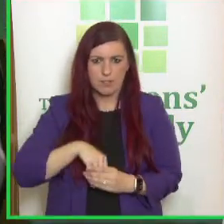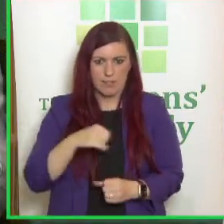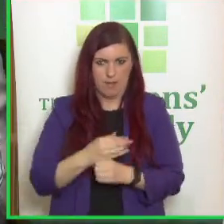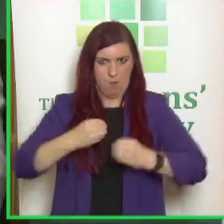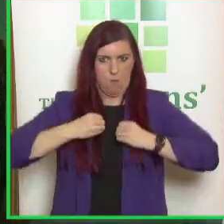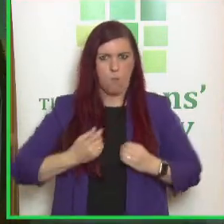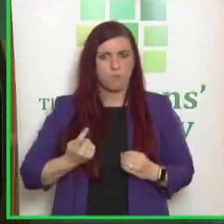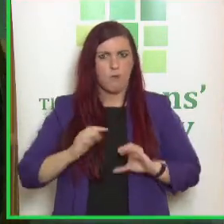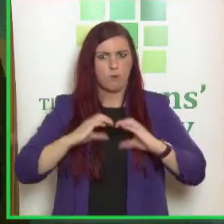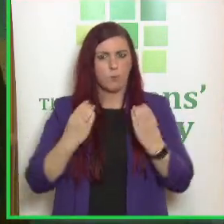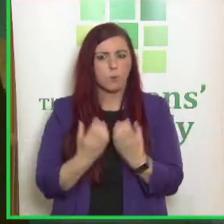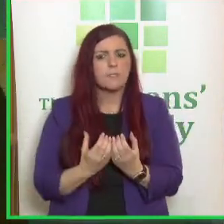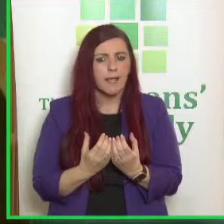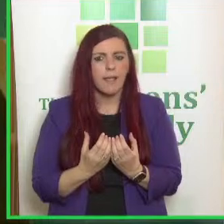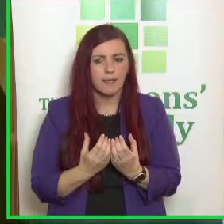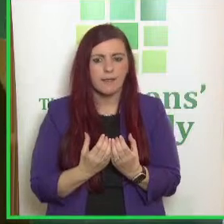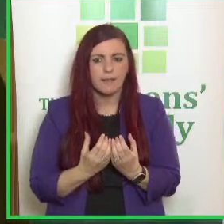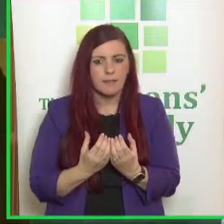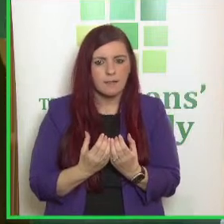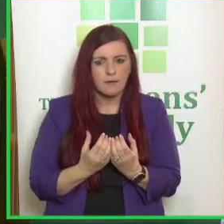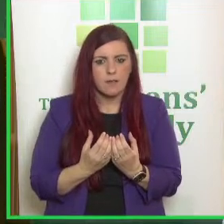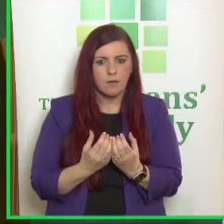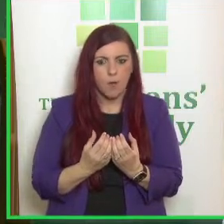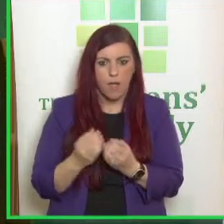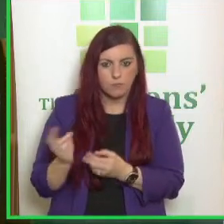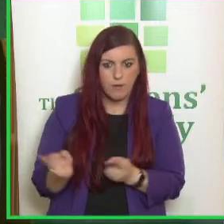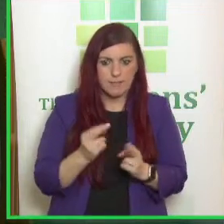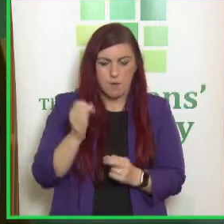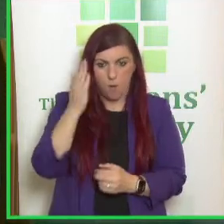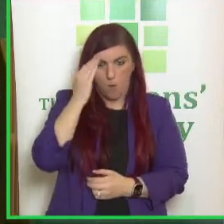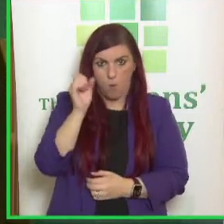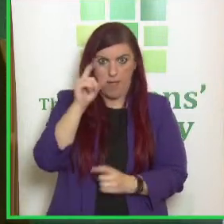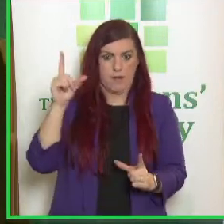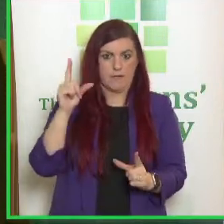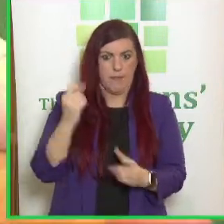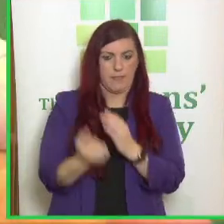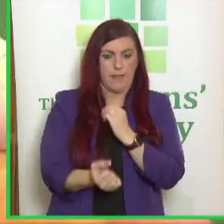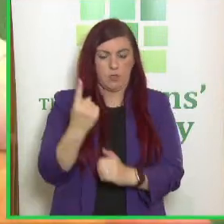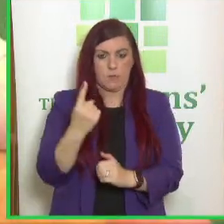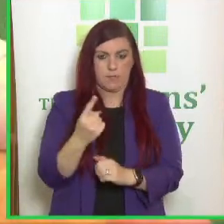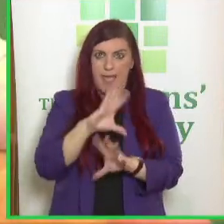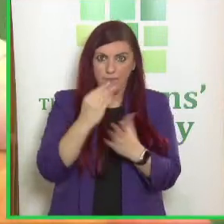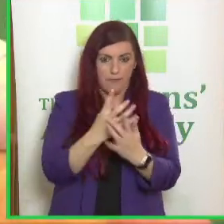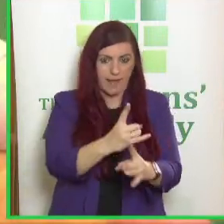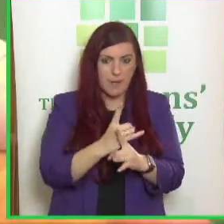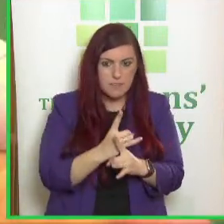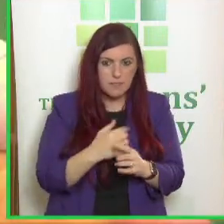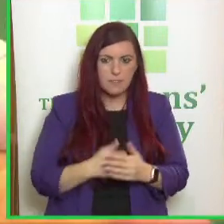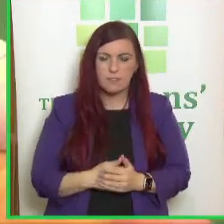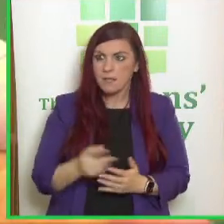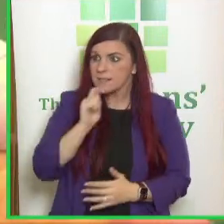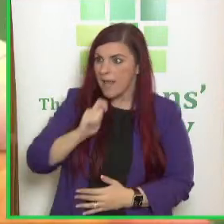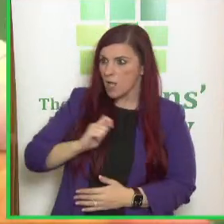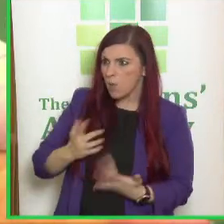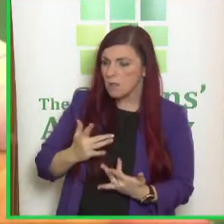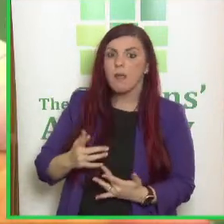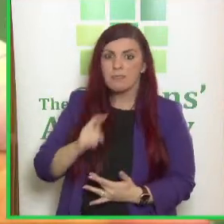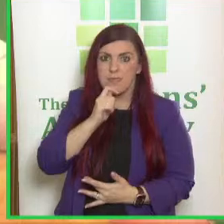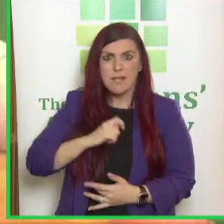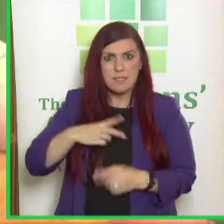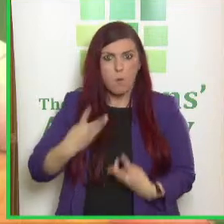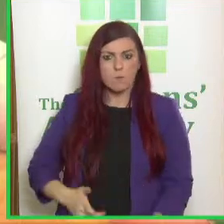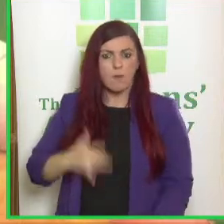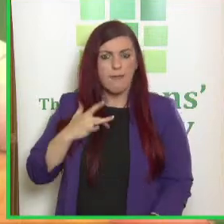community, and bring awareness around about it. Everything helps. what do people tell us? They tell us they want to live. They tell us they